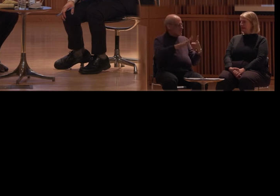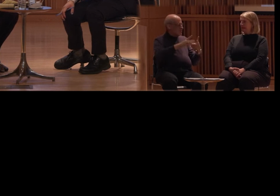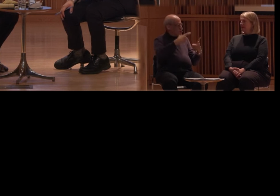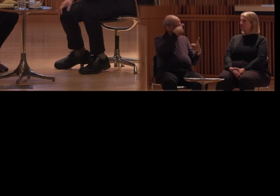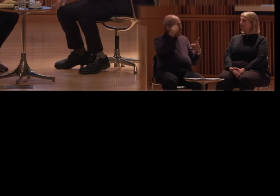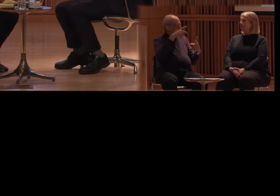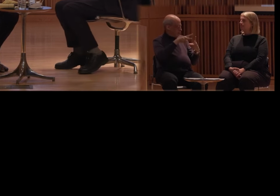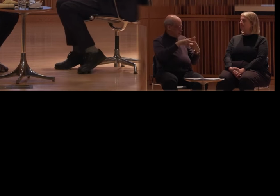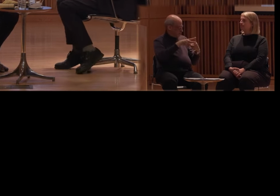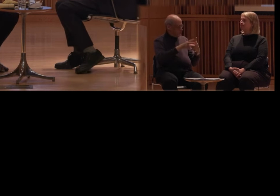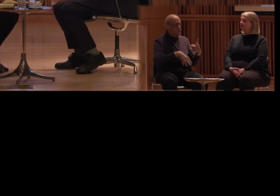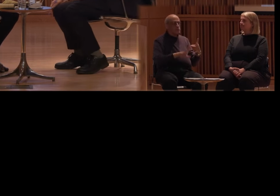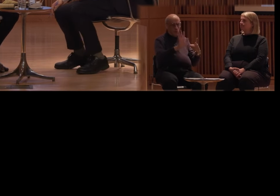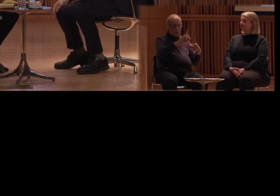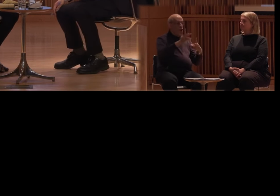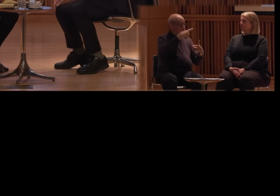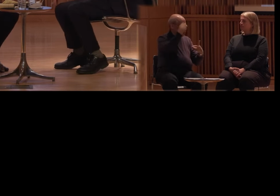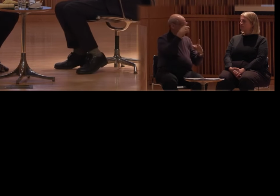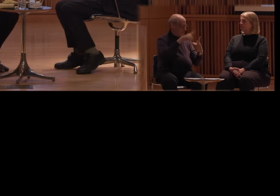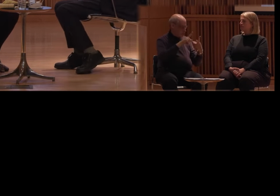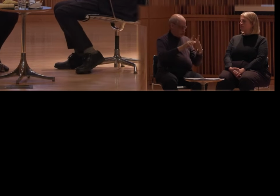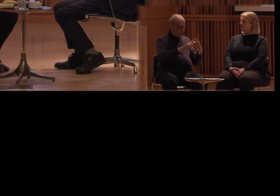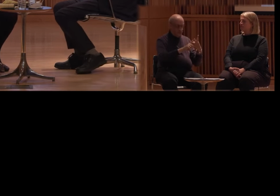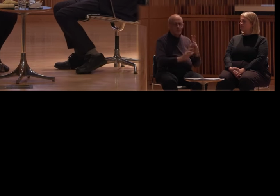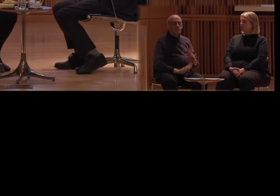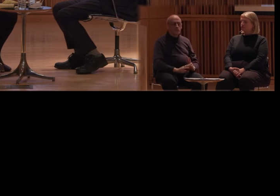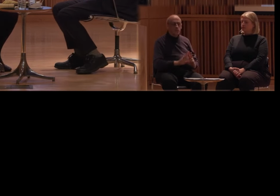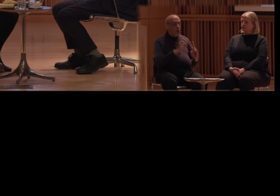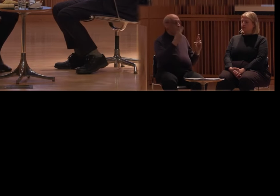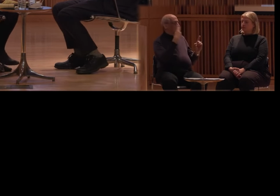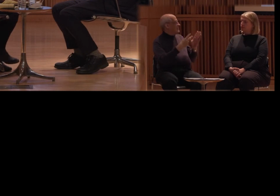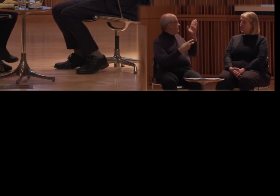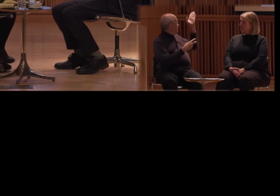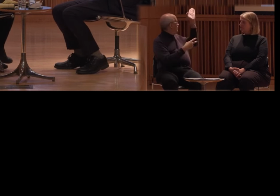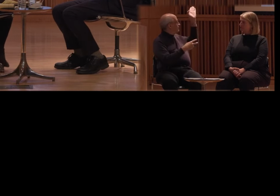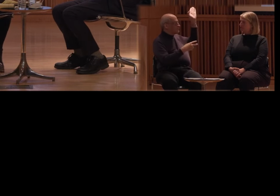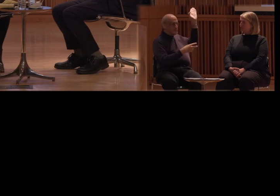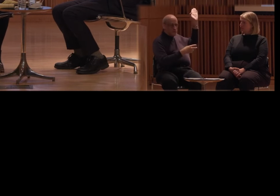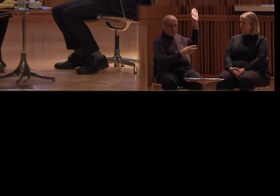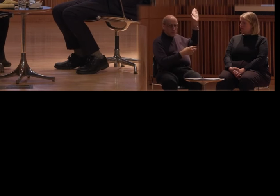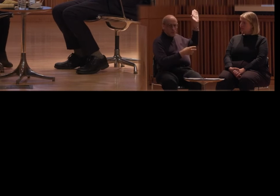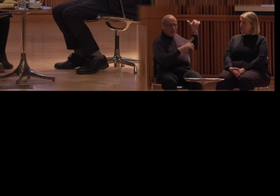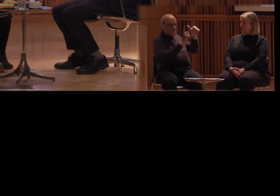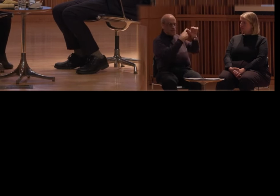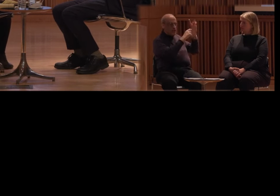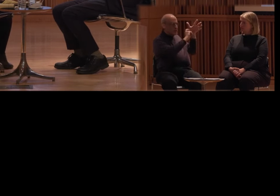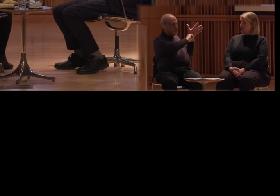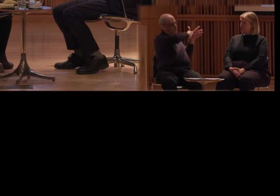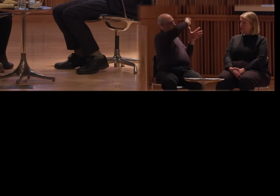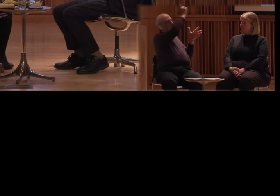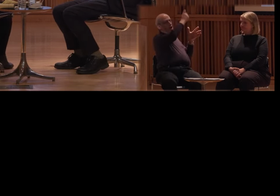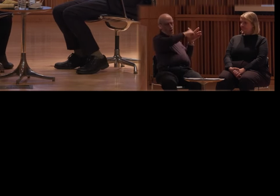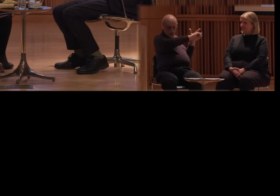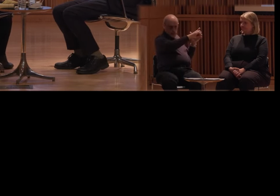ways. So I'll start with the traumatic ways. You can see just the magnitude of that first